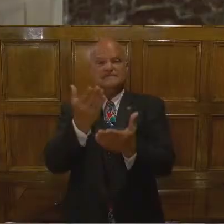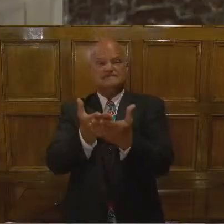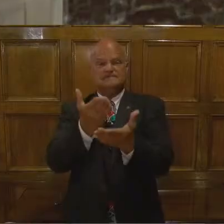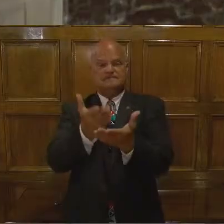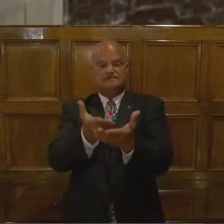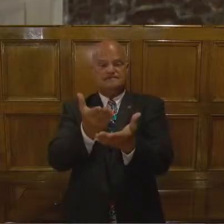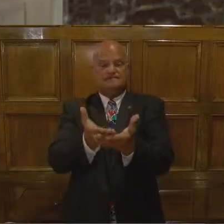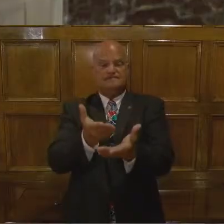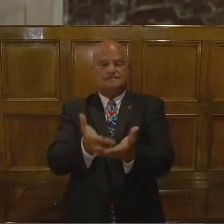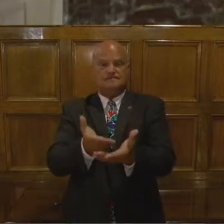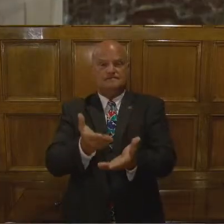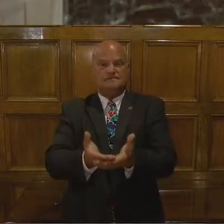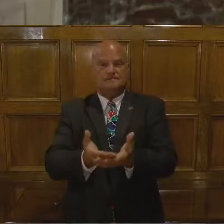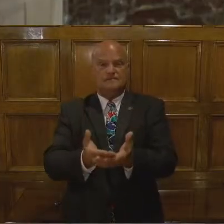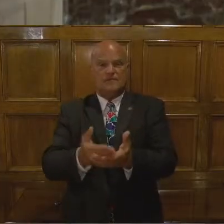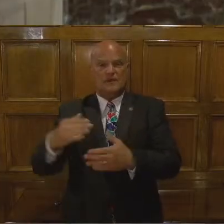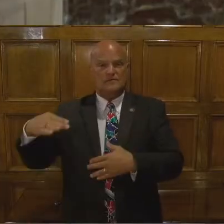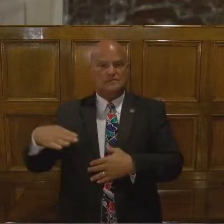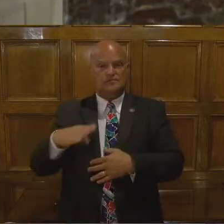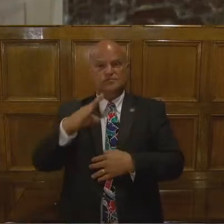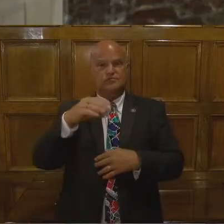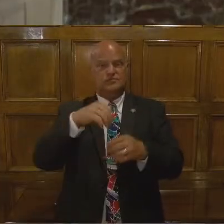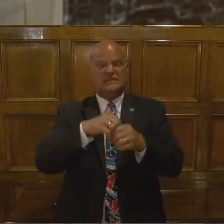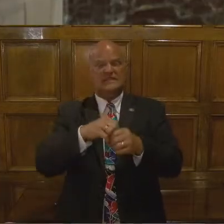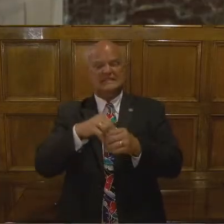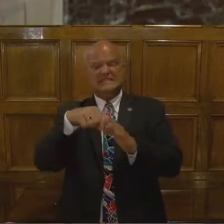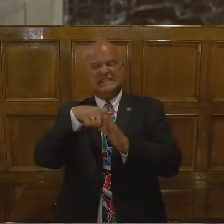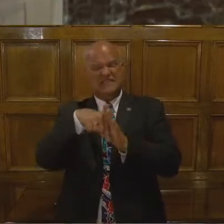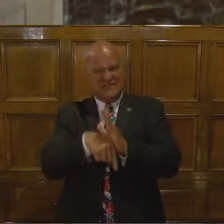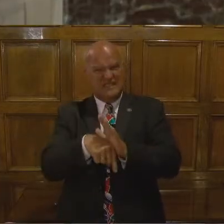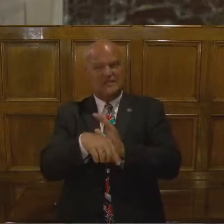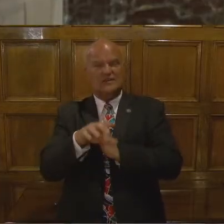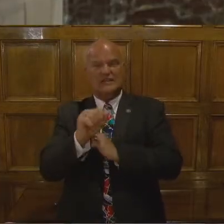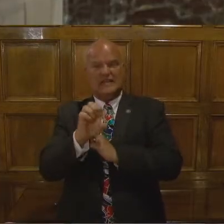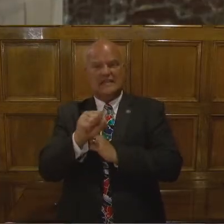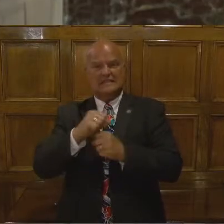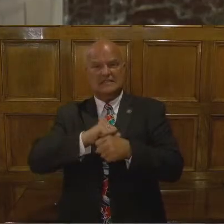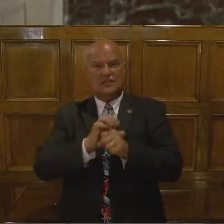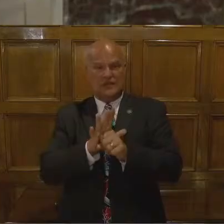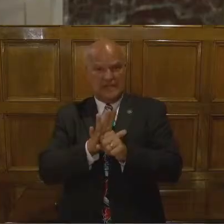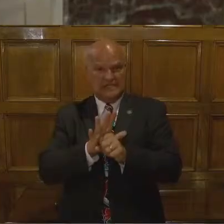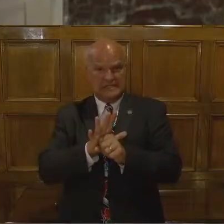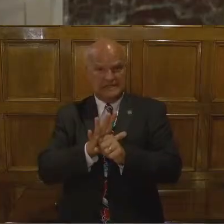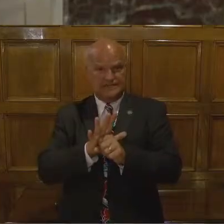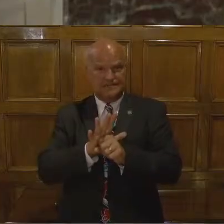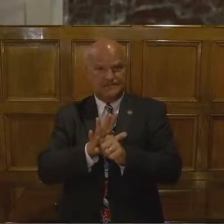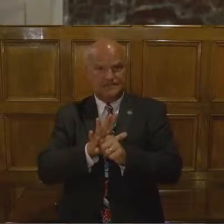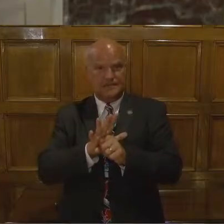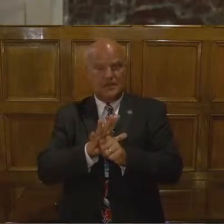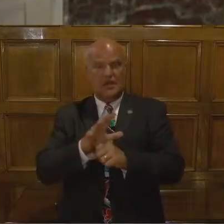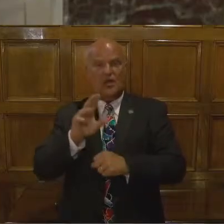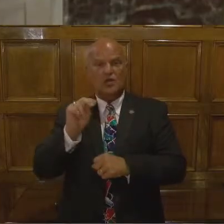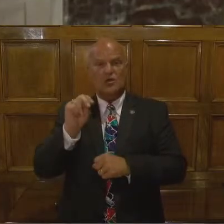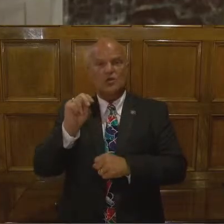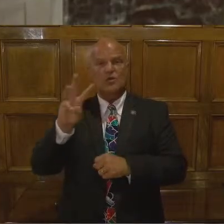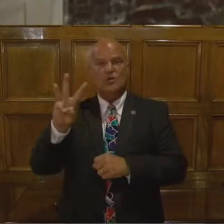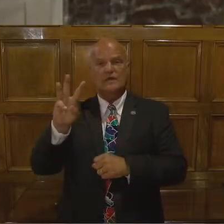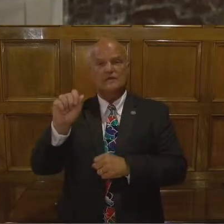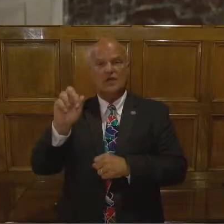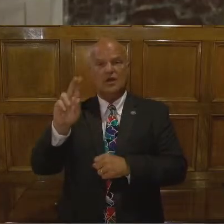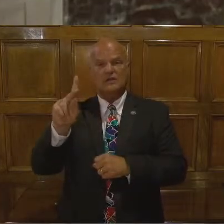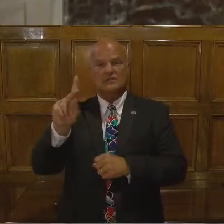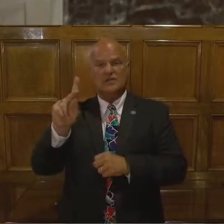evidence of resurgence in severe cases of COVID-19 in Northwest Arkansas,